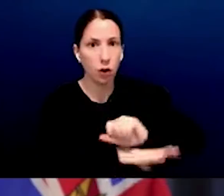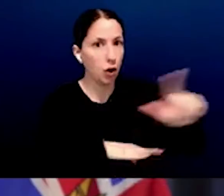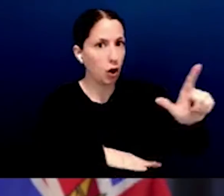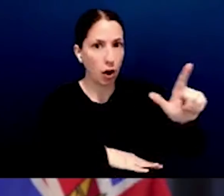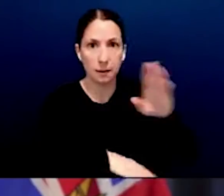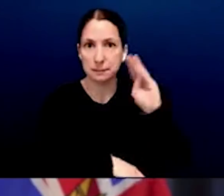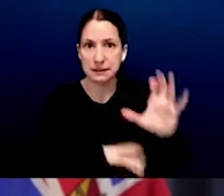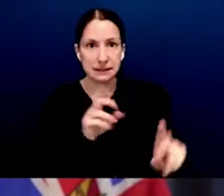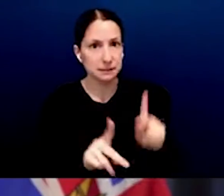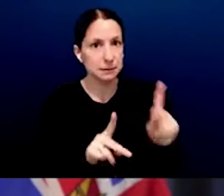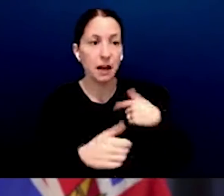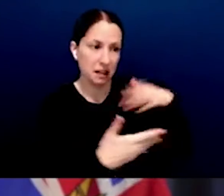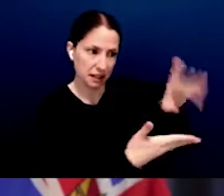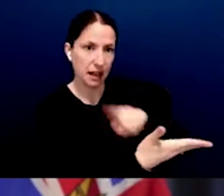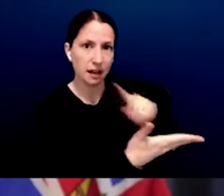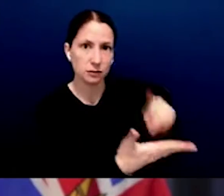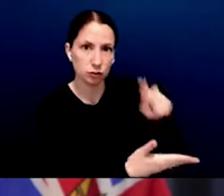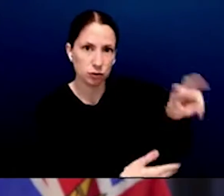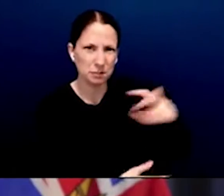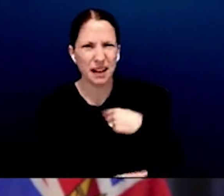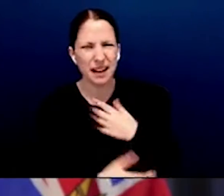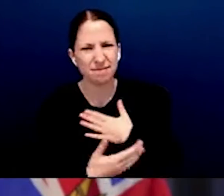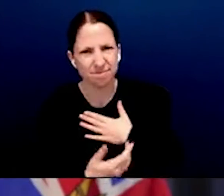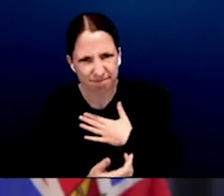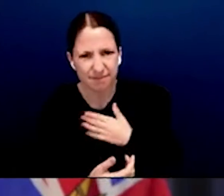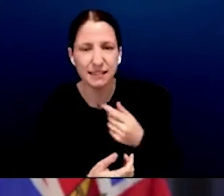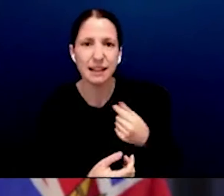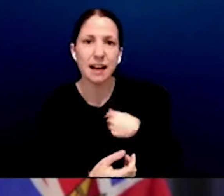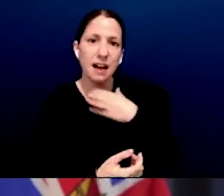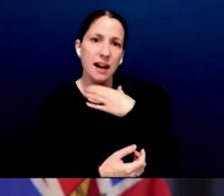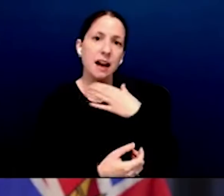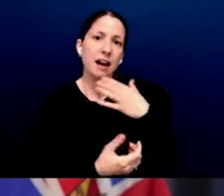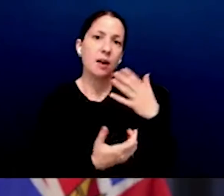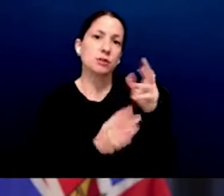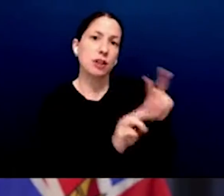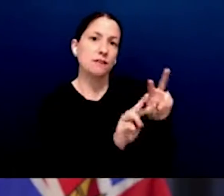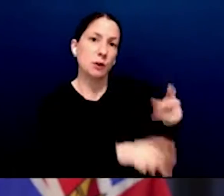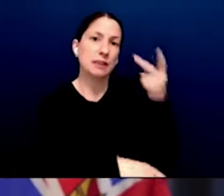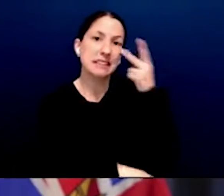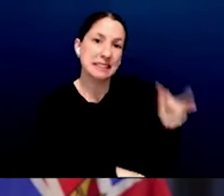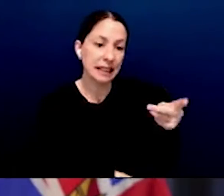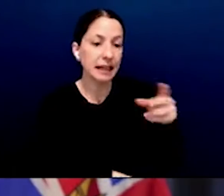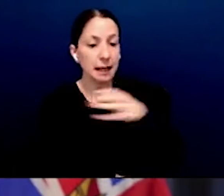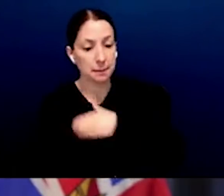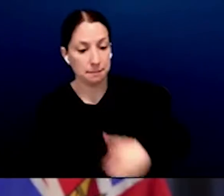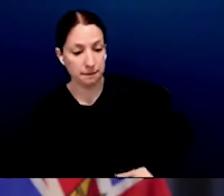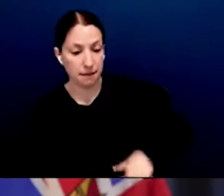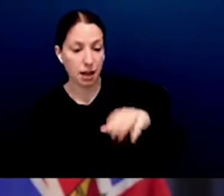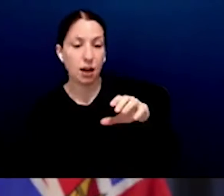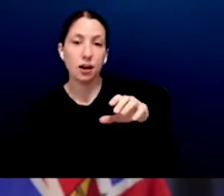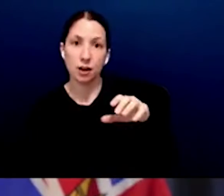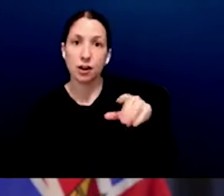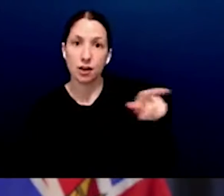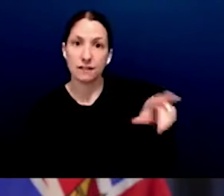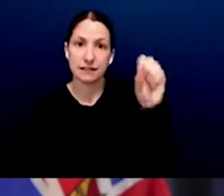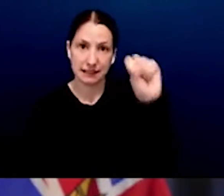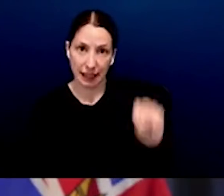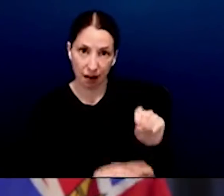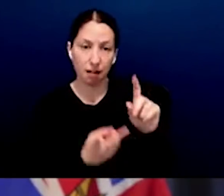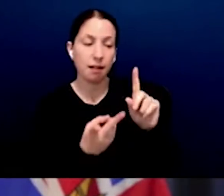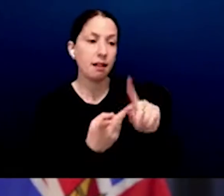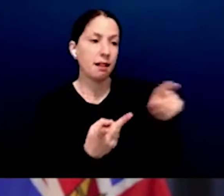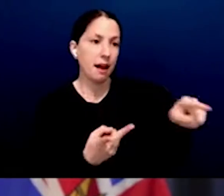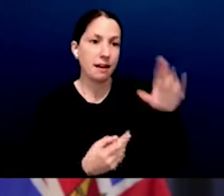trip. I very much regret that. I was looking forward to seeing Governor Inslee, the Mayor of Seattle, Jenny Durkan, and as well as maybe taking